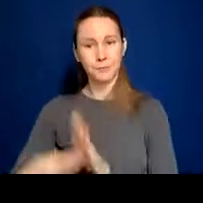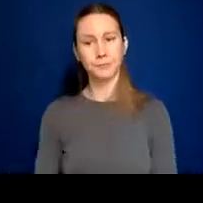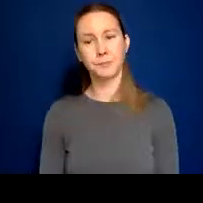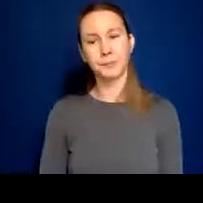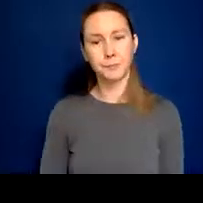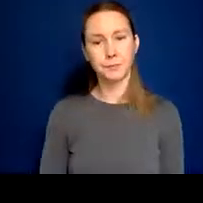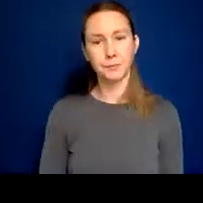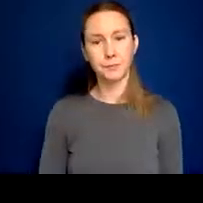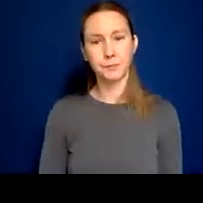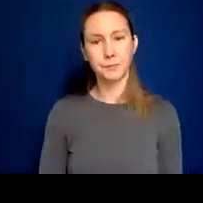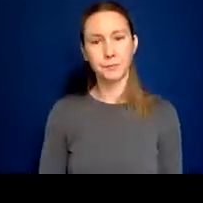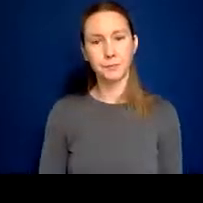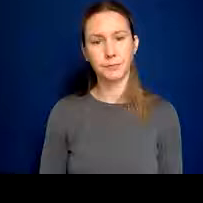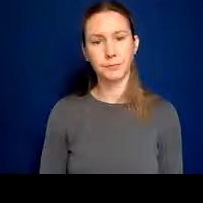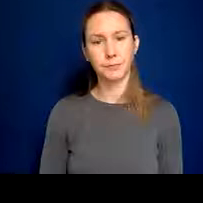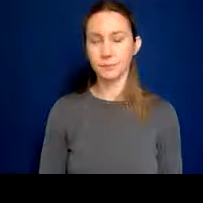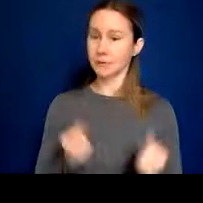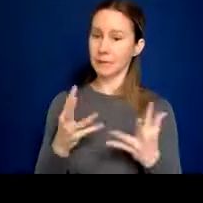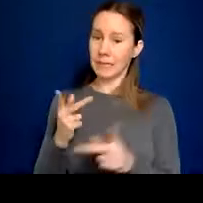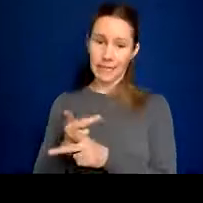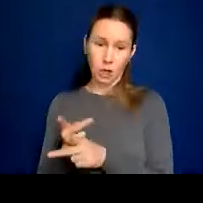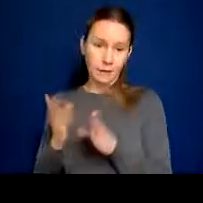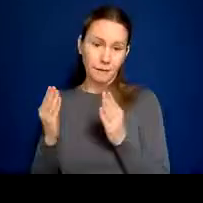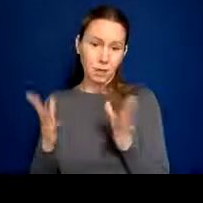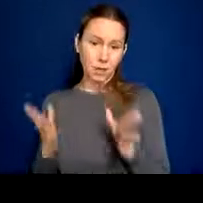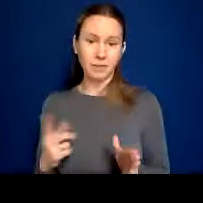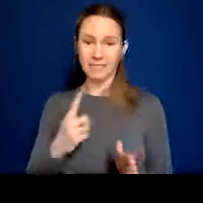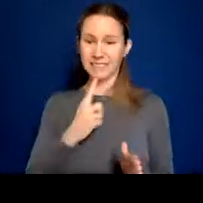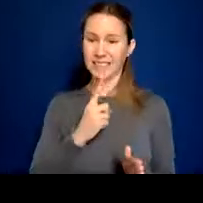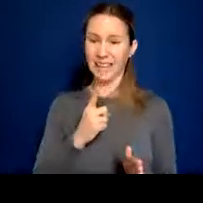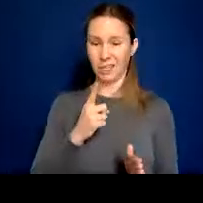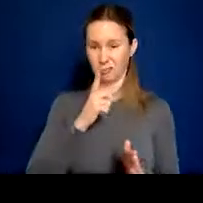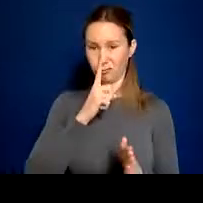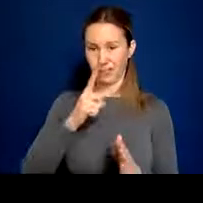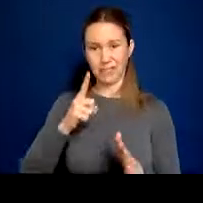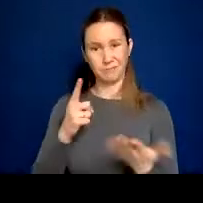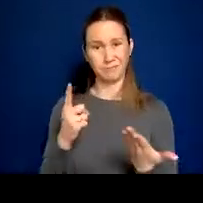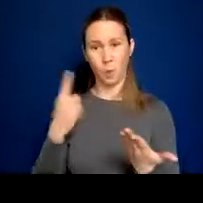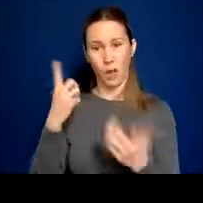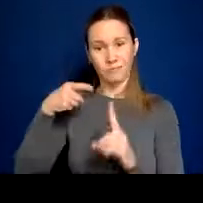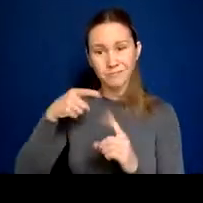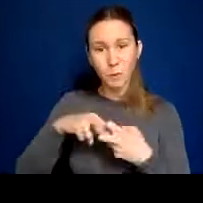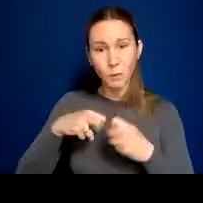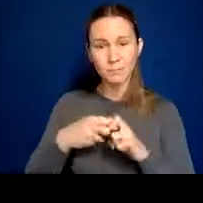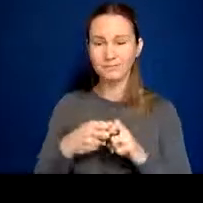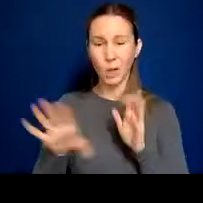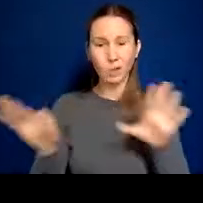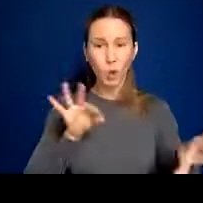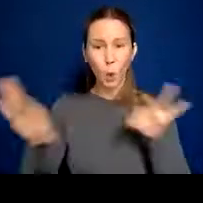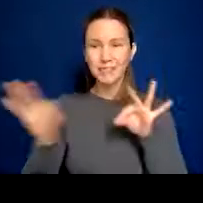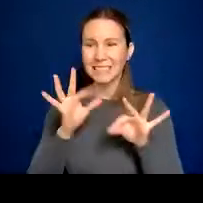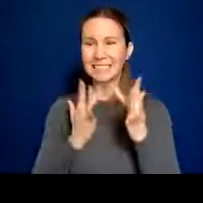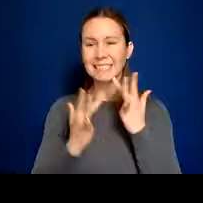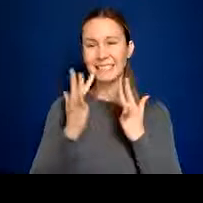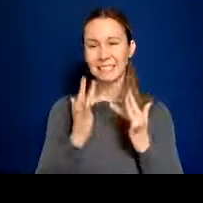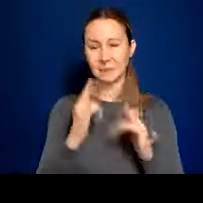A lot of caregivers say that the main problem is lack of choice, but when you give them solutions, when you give them strategies, this lack of